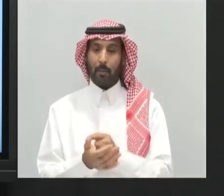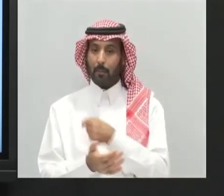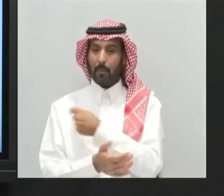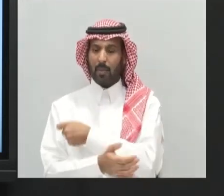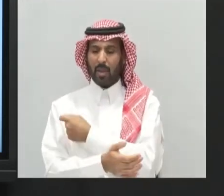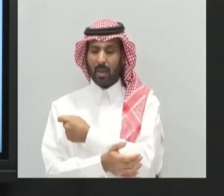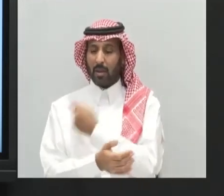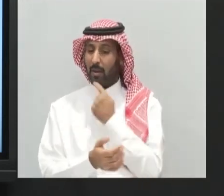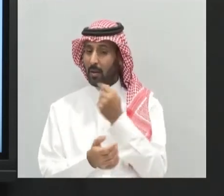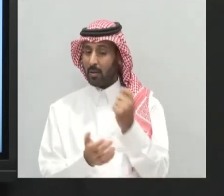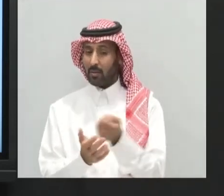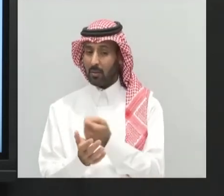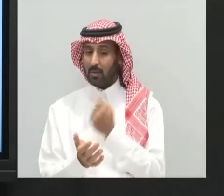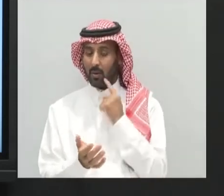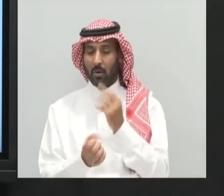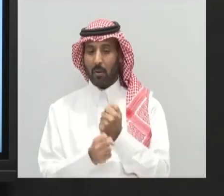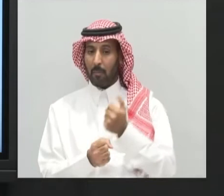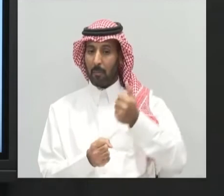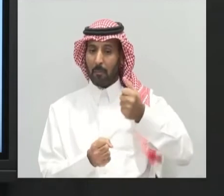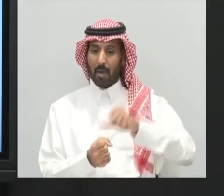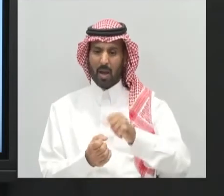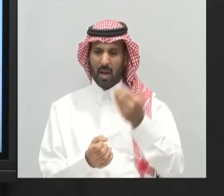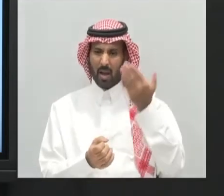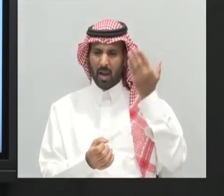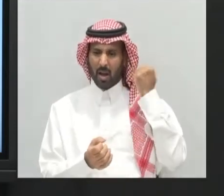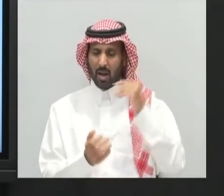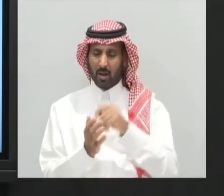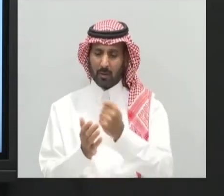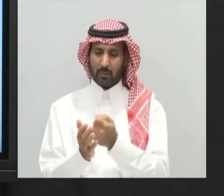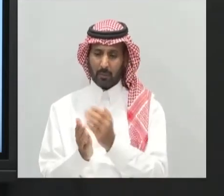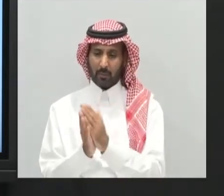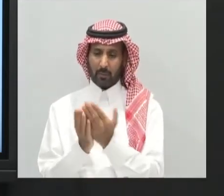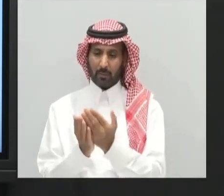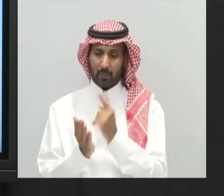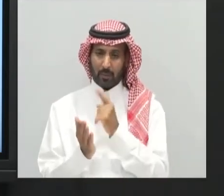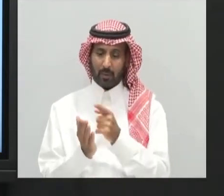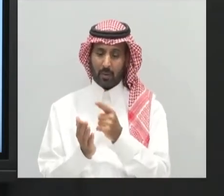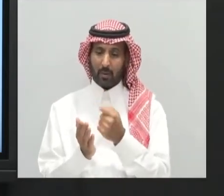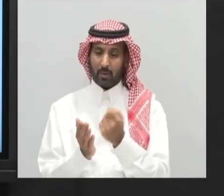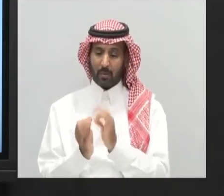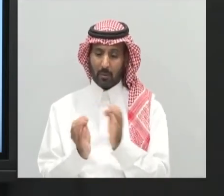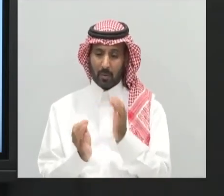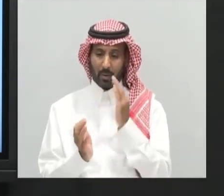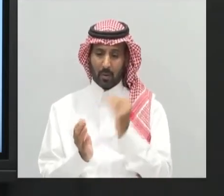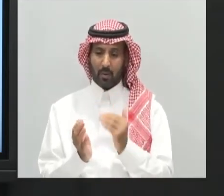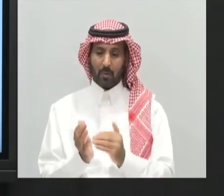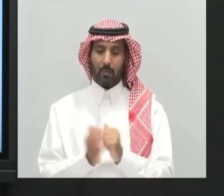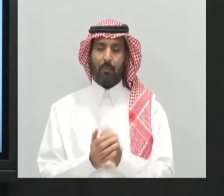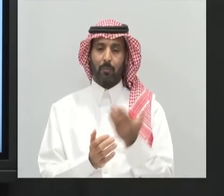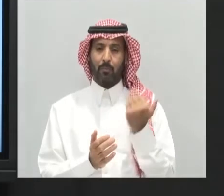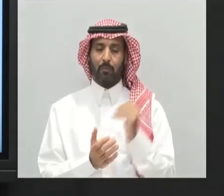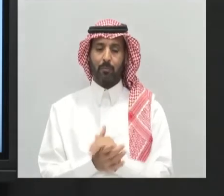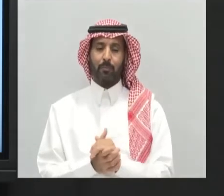to try to write down these things on your notebook. And try to make it as simple as